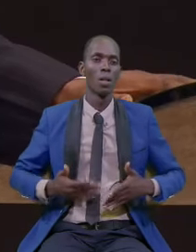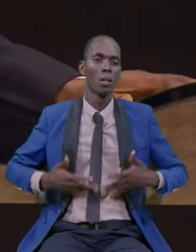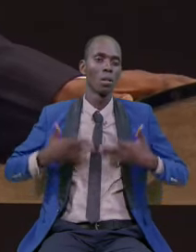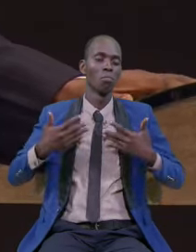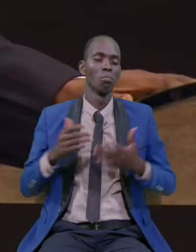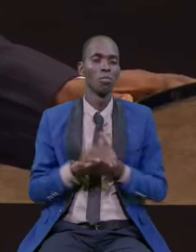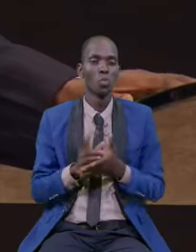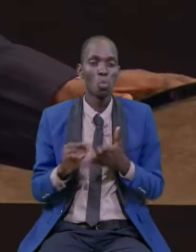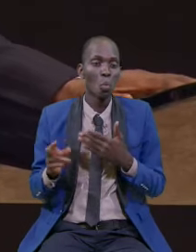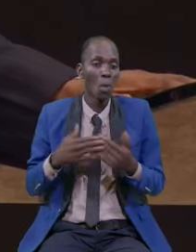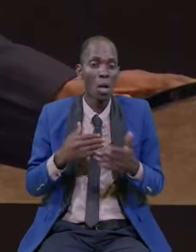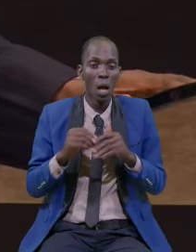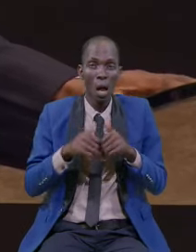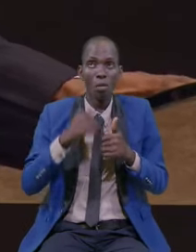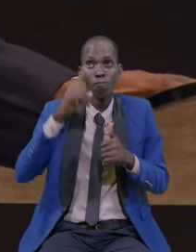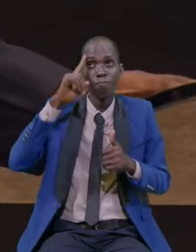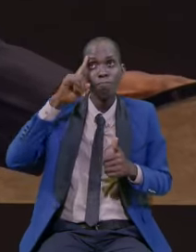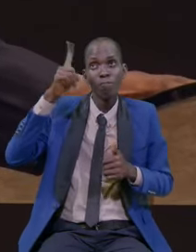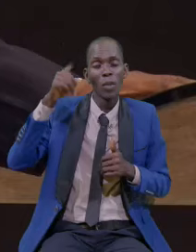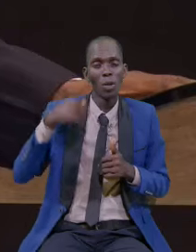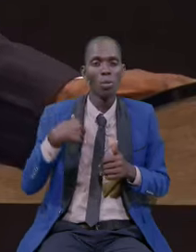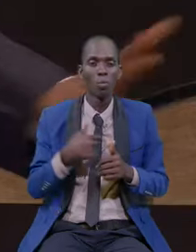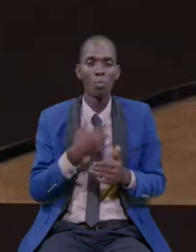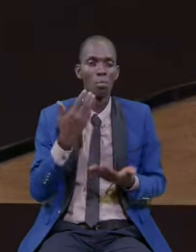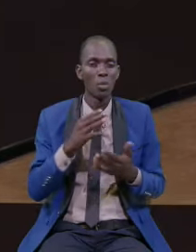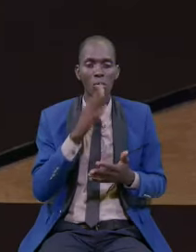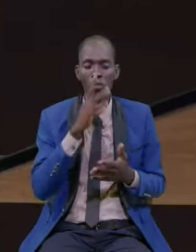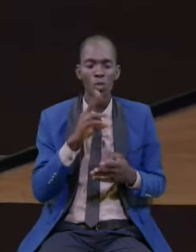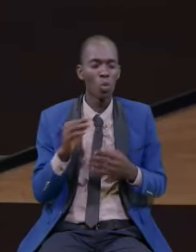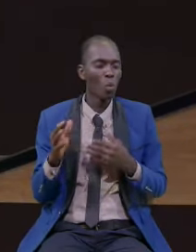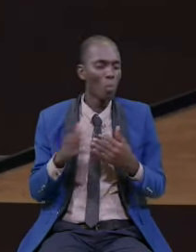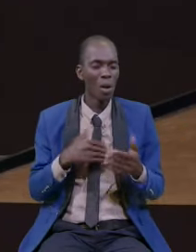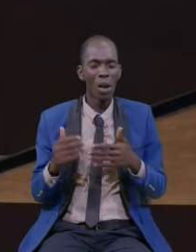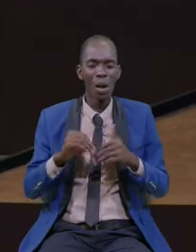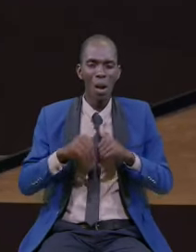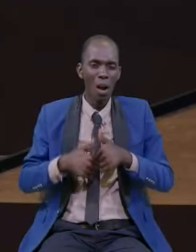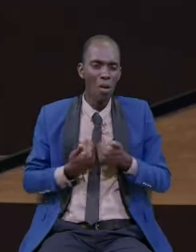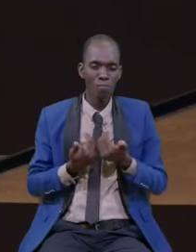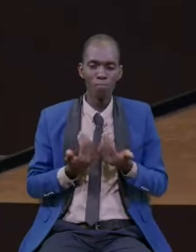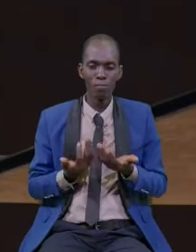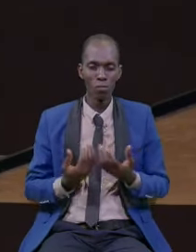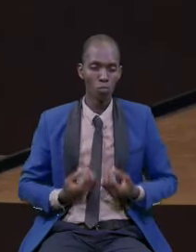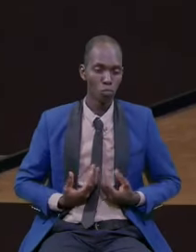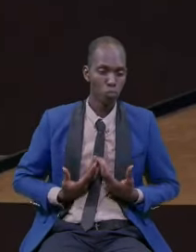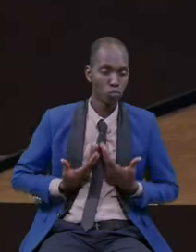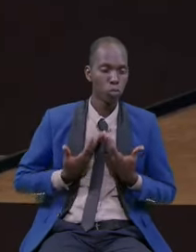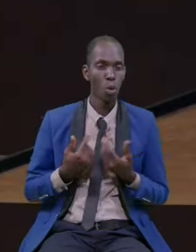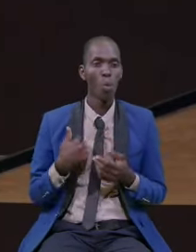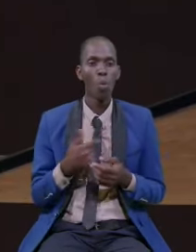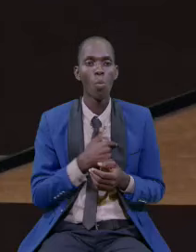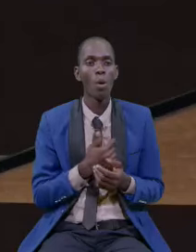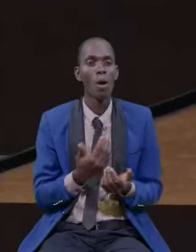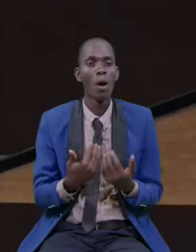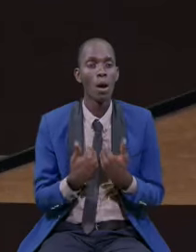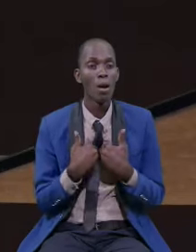are, however occupied we are, however zealous we are, if we do not